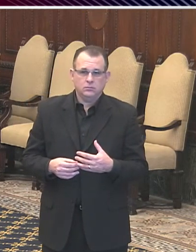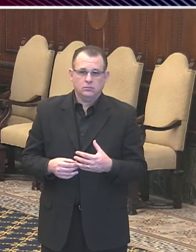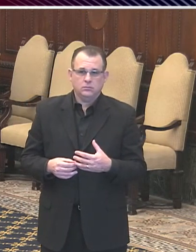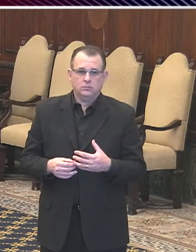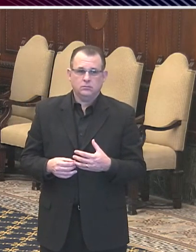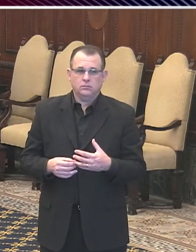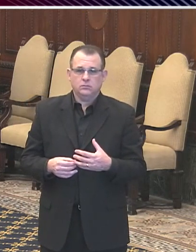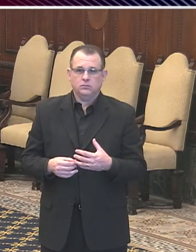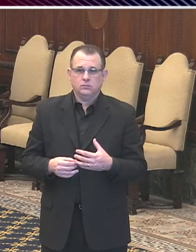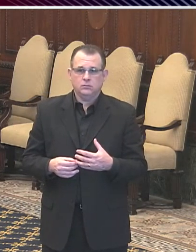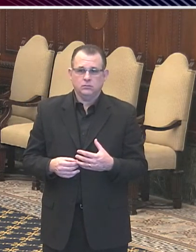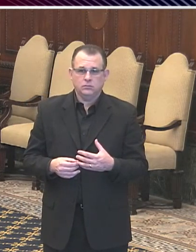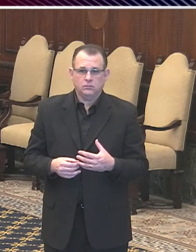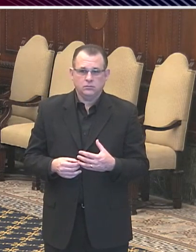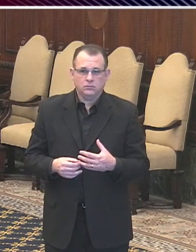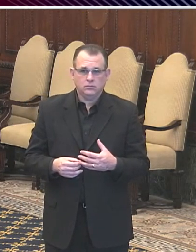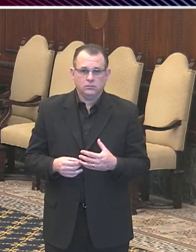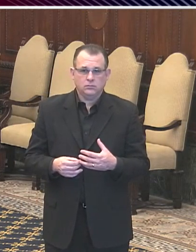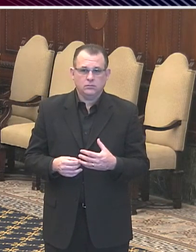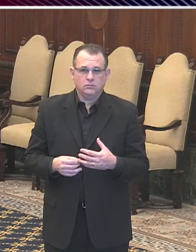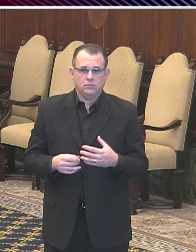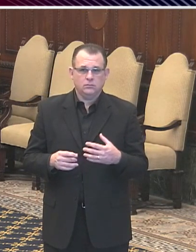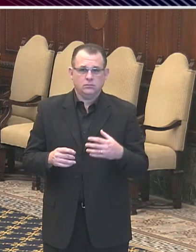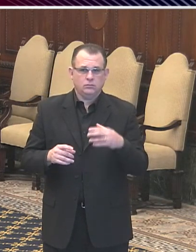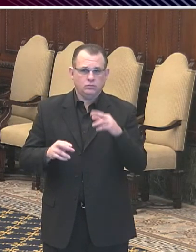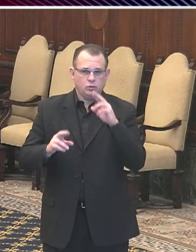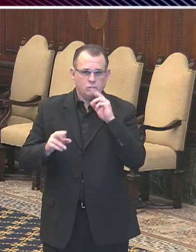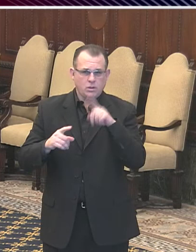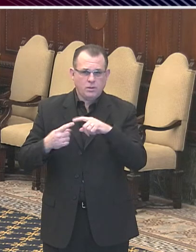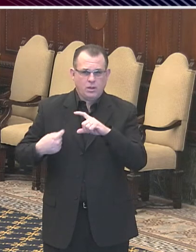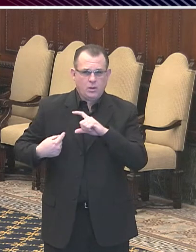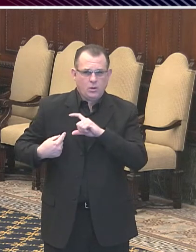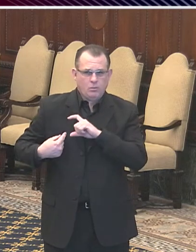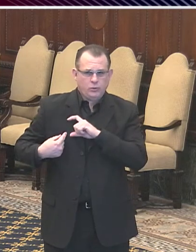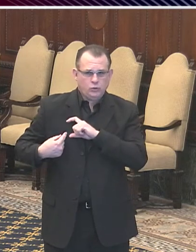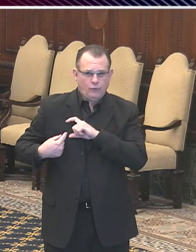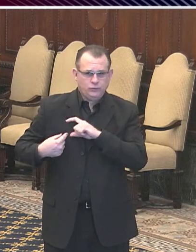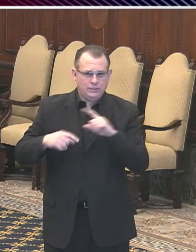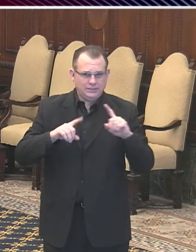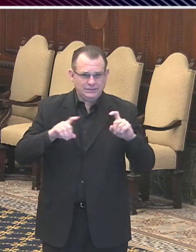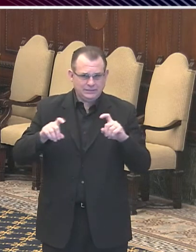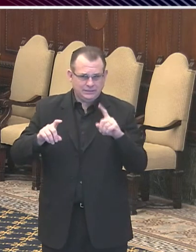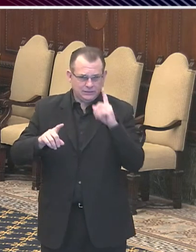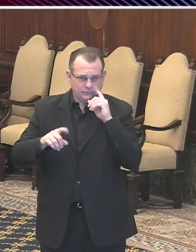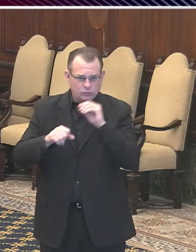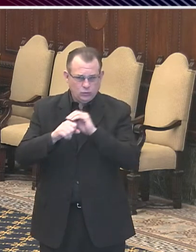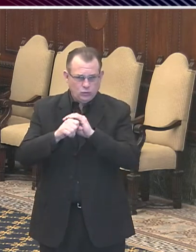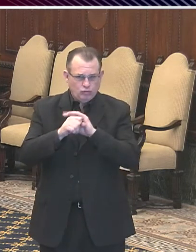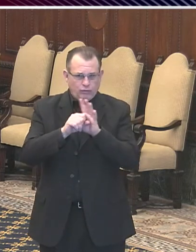There are reports of hundreds of police officers who have been tested for coronavirus, and many of them have tested apparently